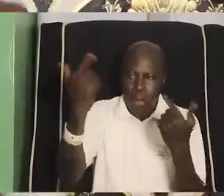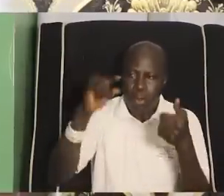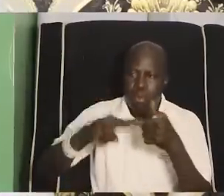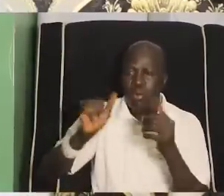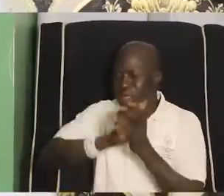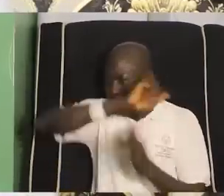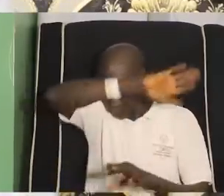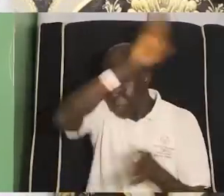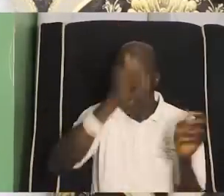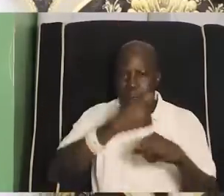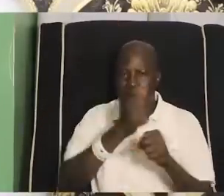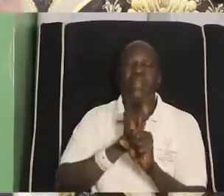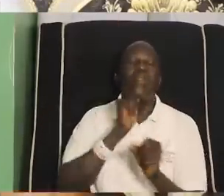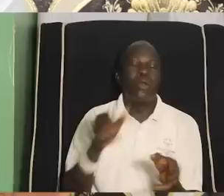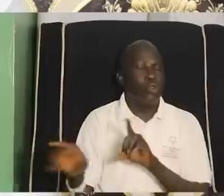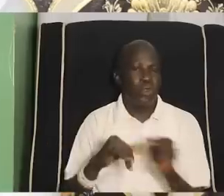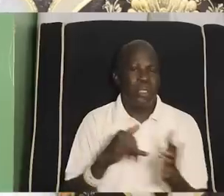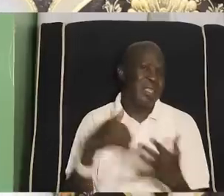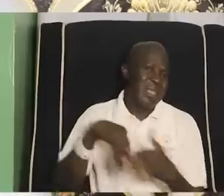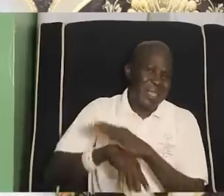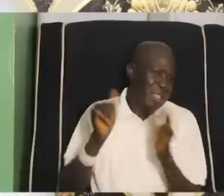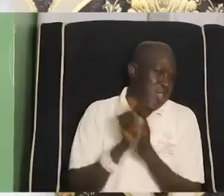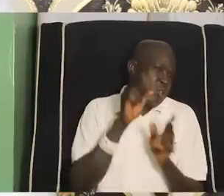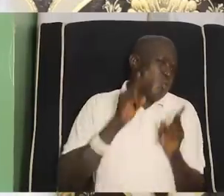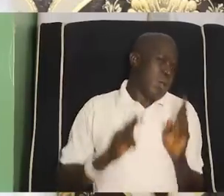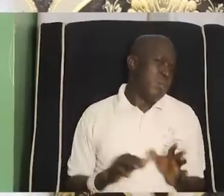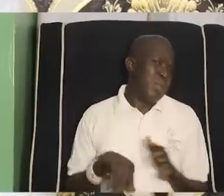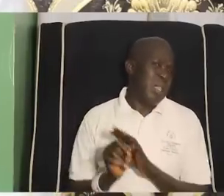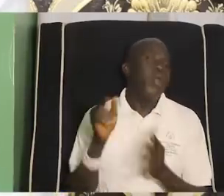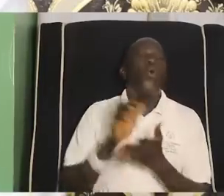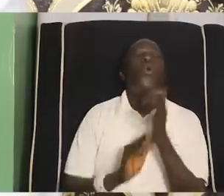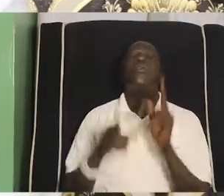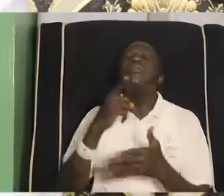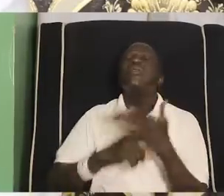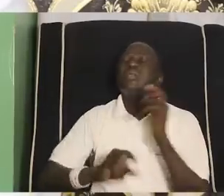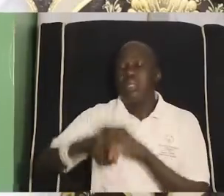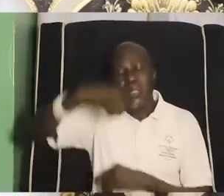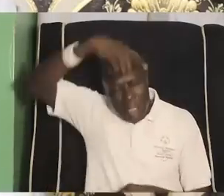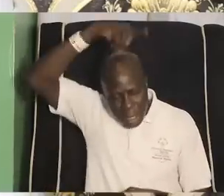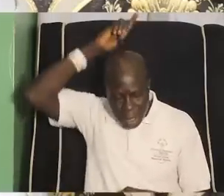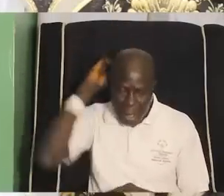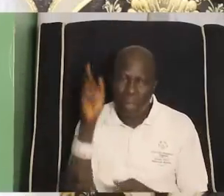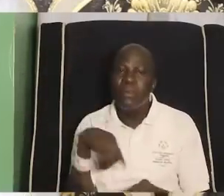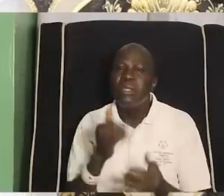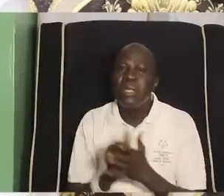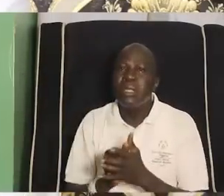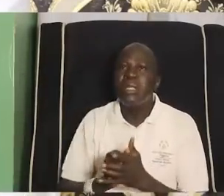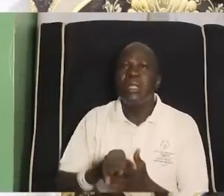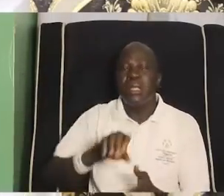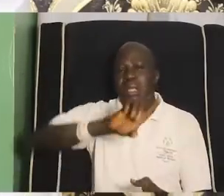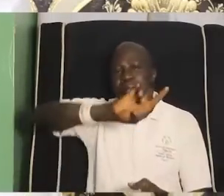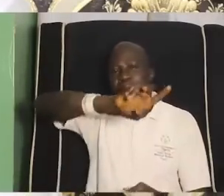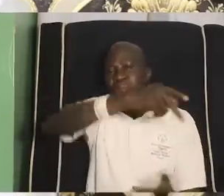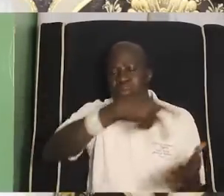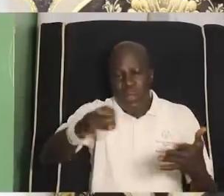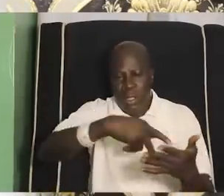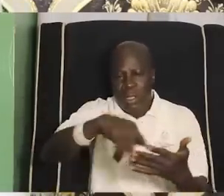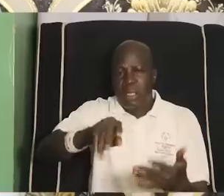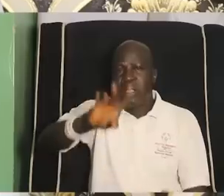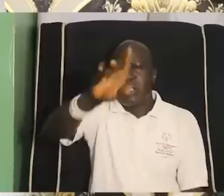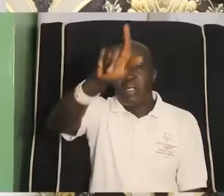ma. He may not do it again. Ènìyàn ló jẹ́ bẹ́ẹ̀. That's man. Ken David wi. What does David say? Psalm 108. Psalm 108. Ní ẹsẹ̀